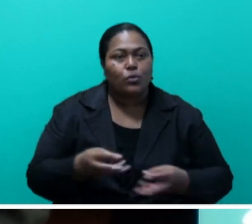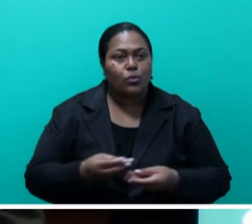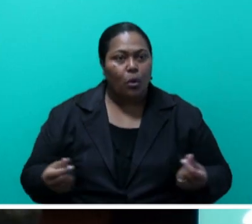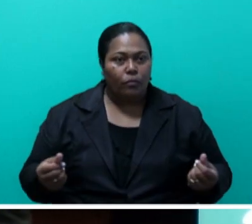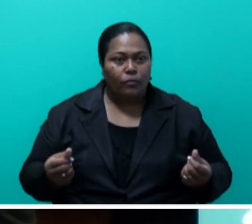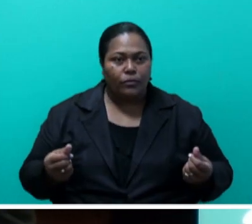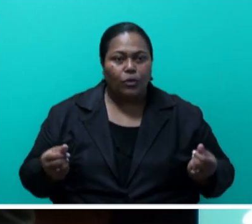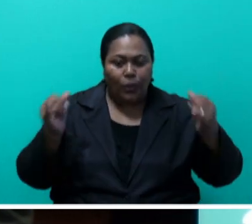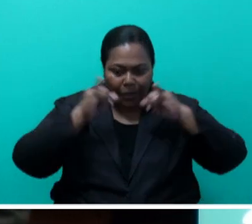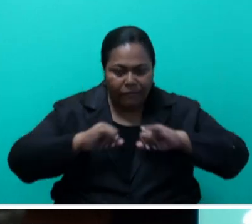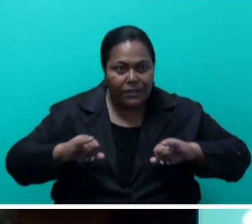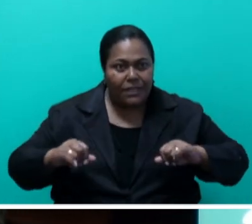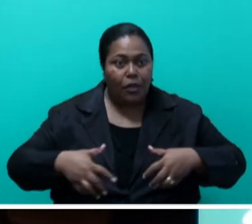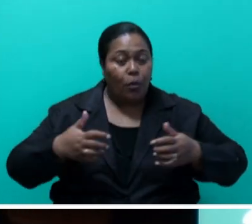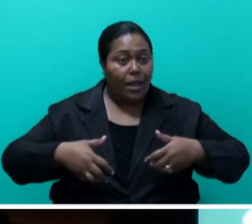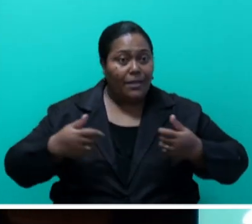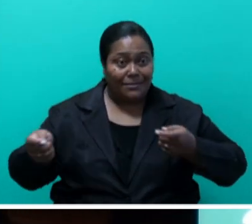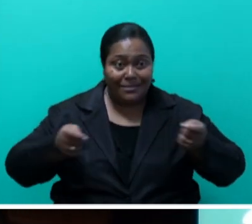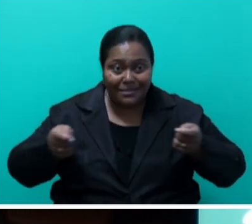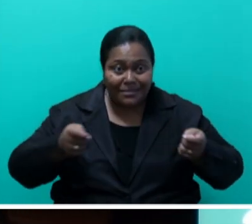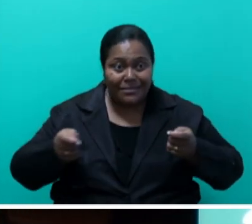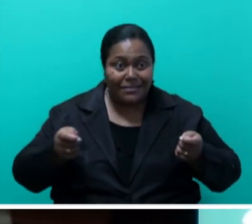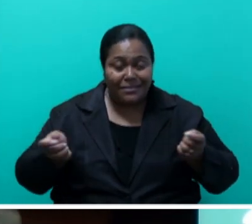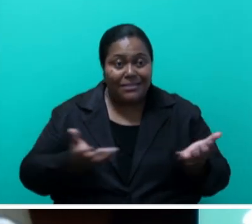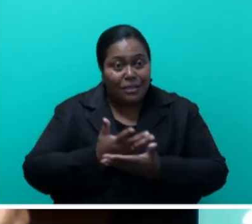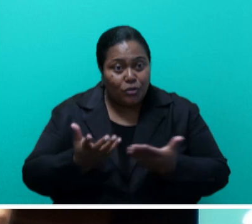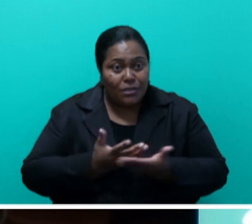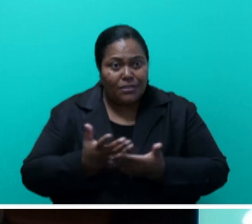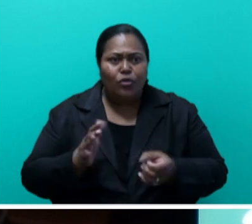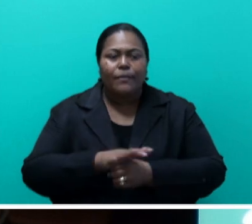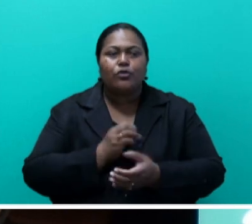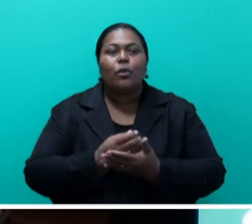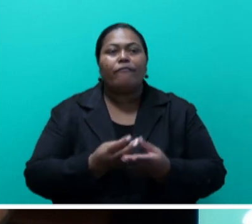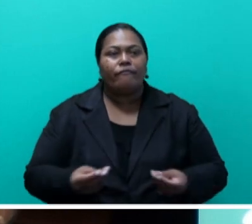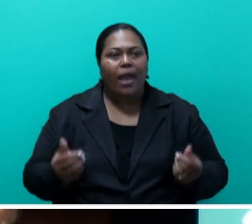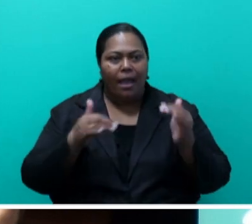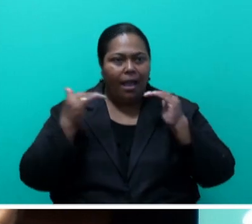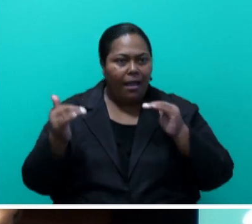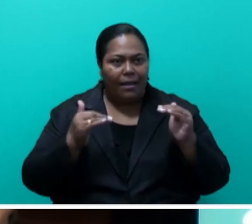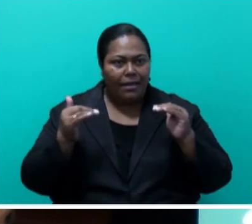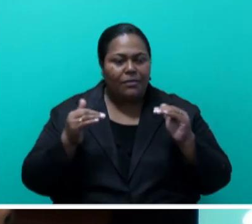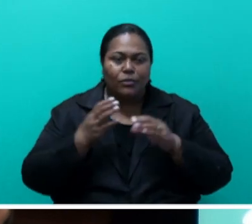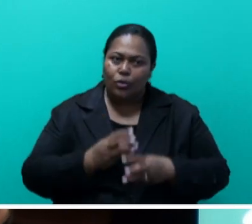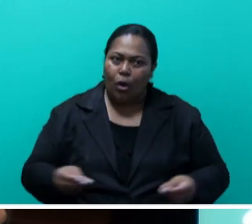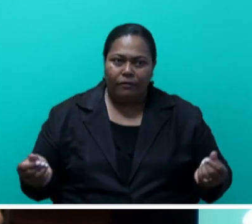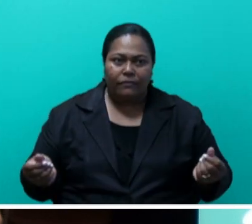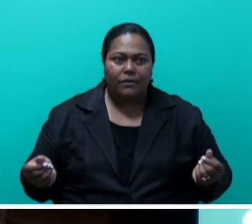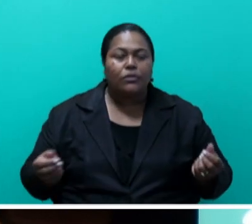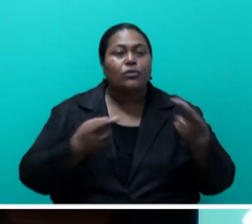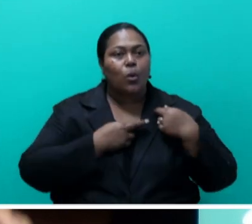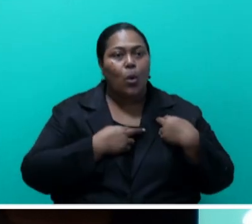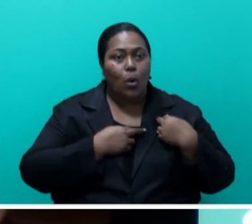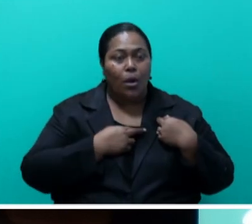investigating complaints, facilitating discussion, ensuring fair resolutions. Its role is crucial in